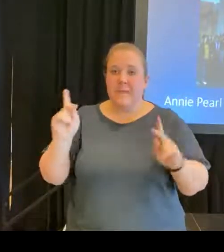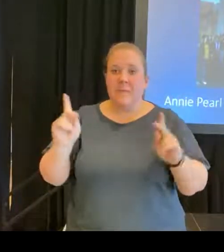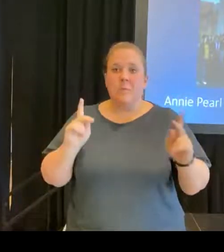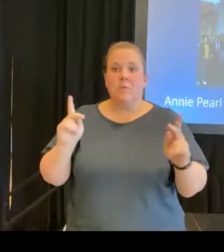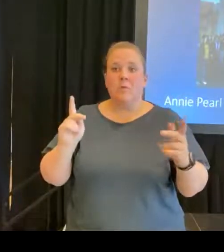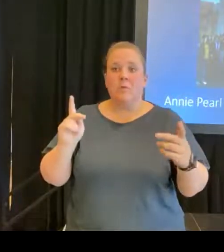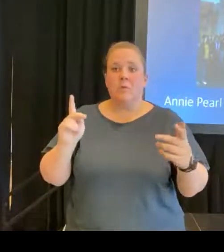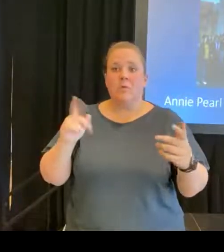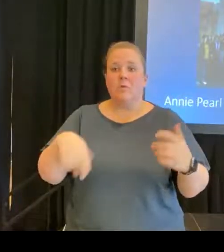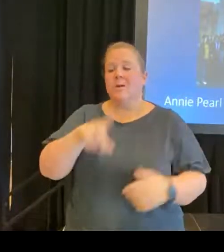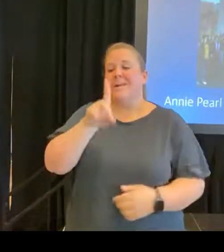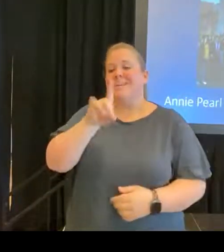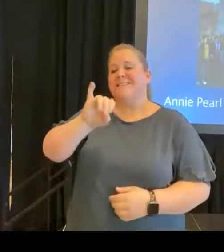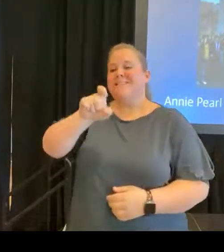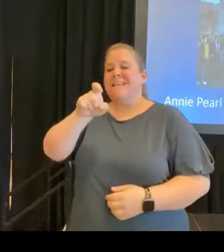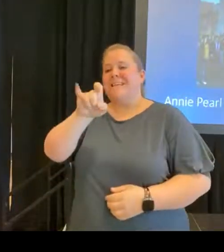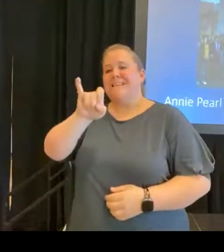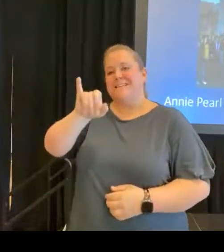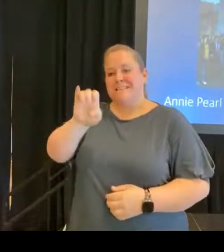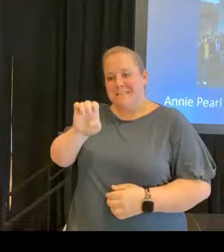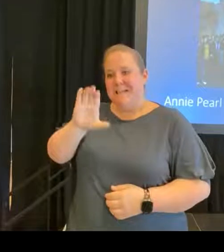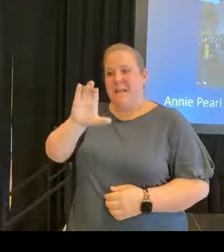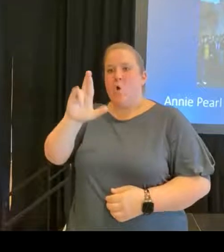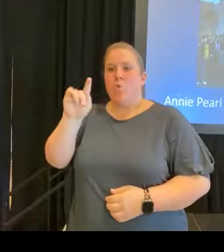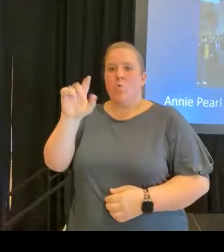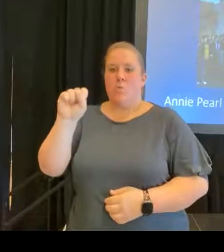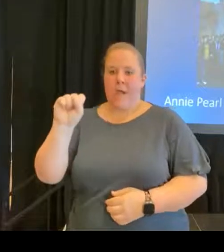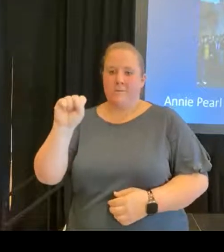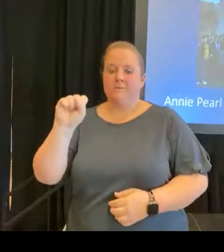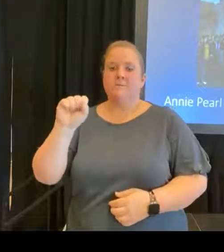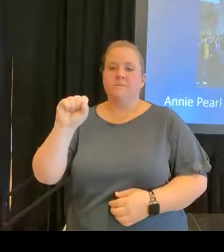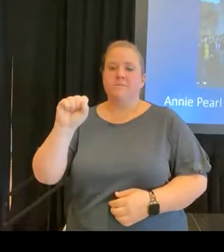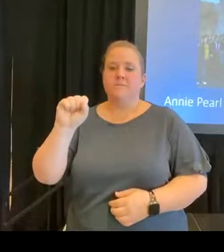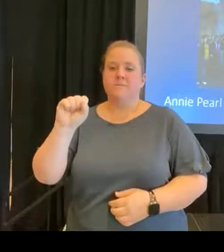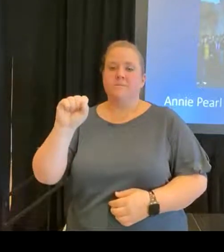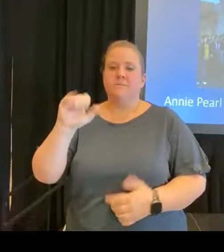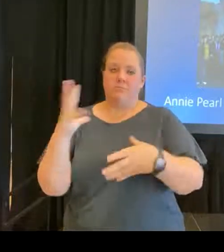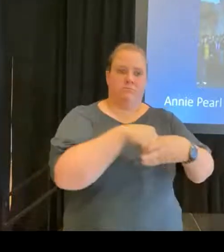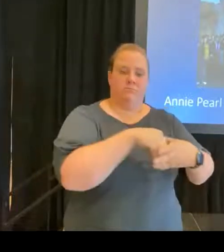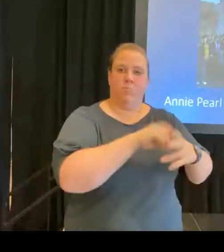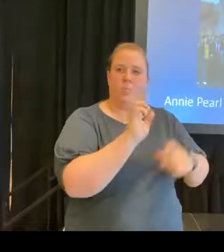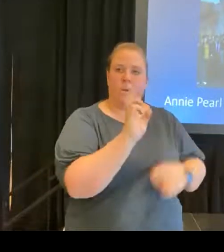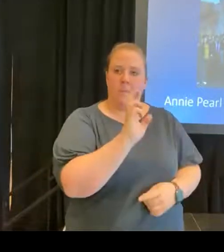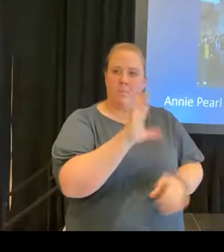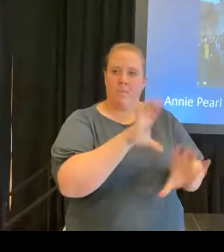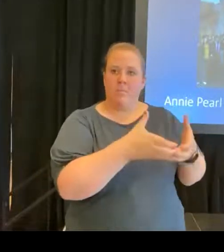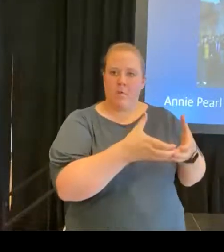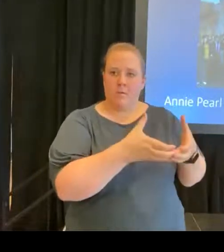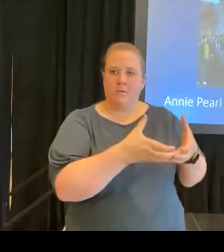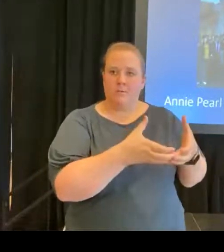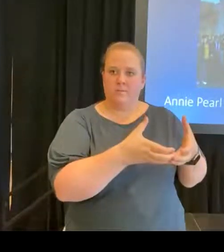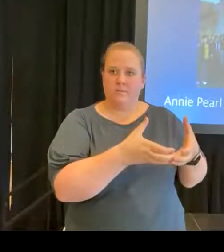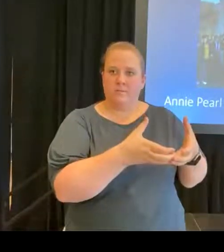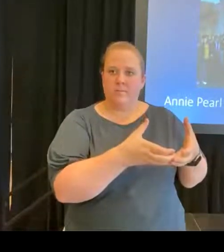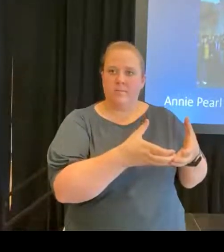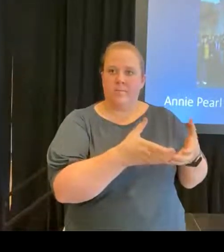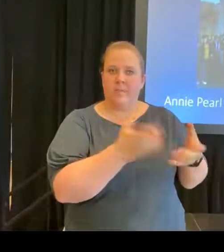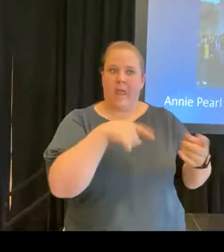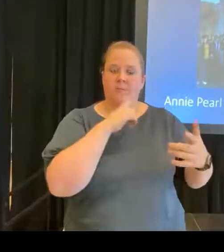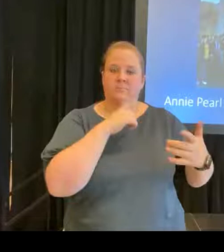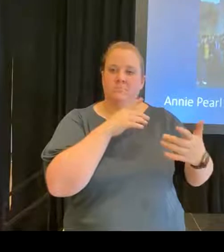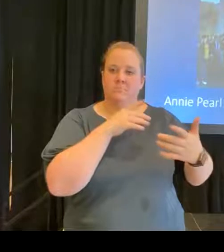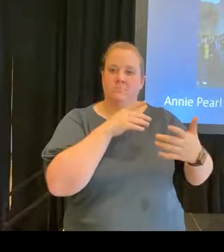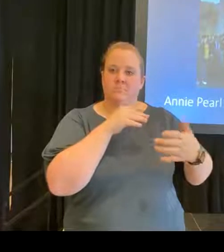who were Dixiecrats have gone to become a part of the Republican Party and